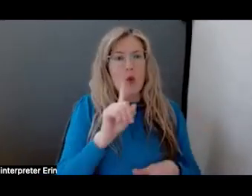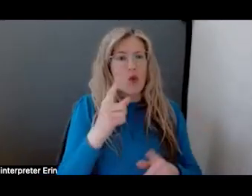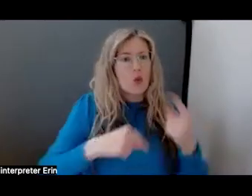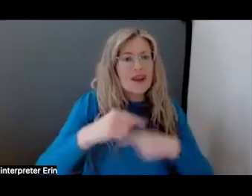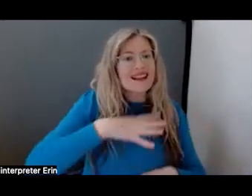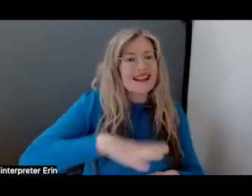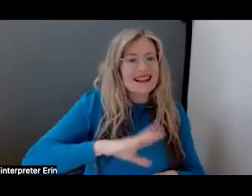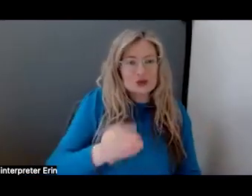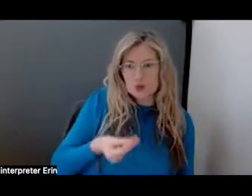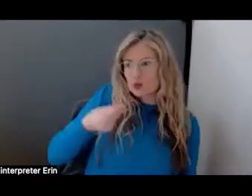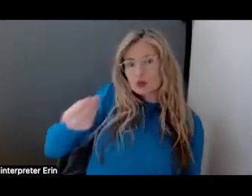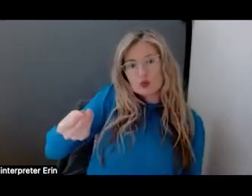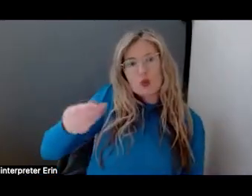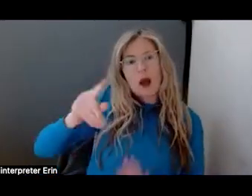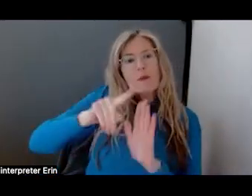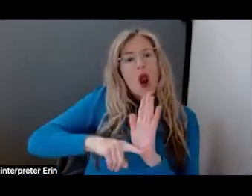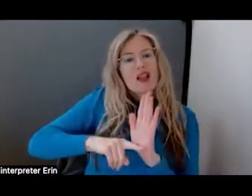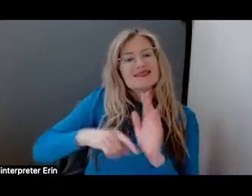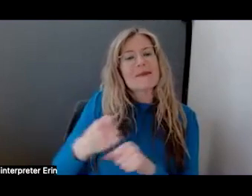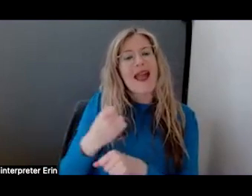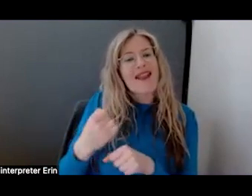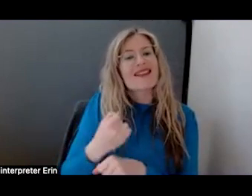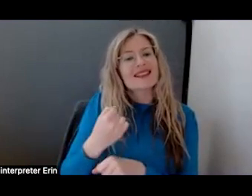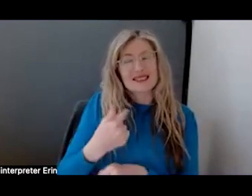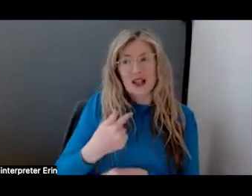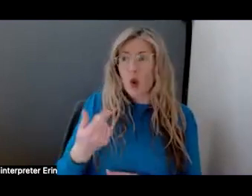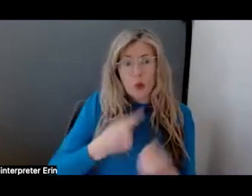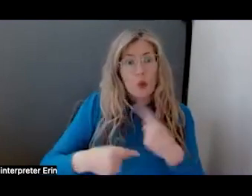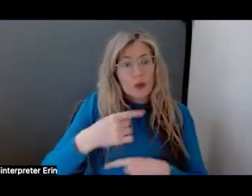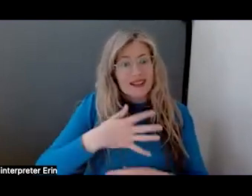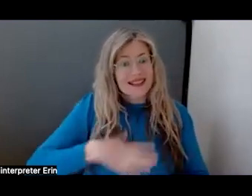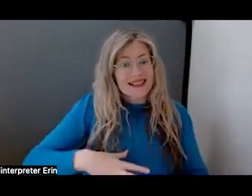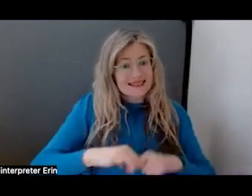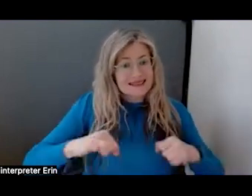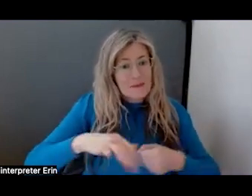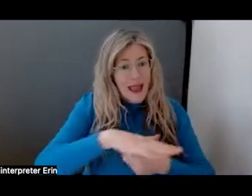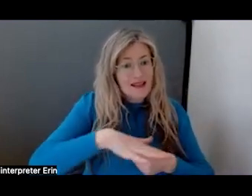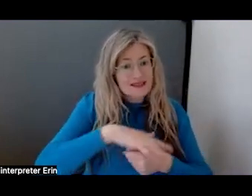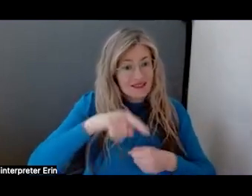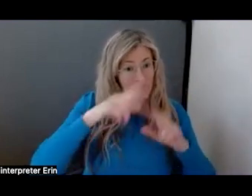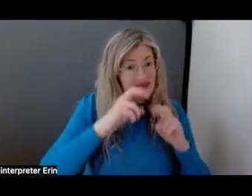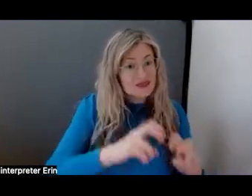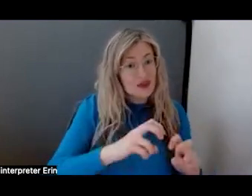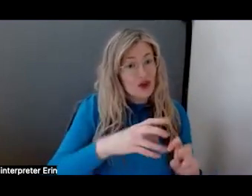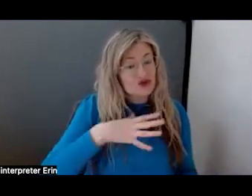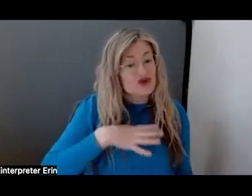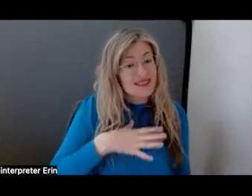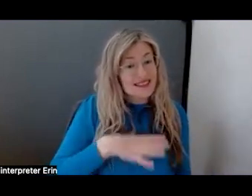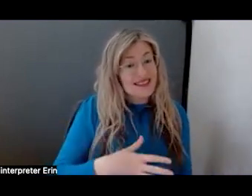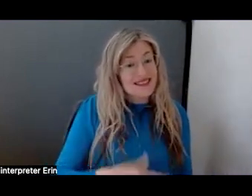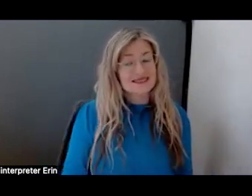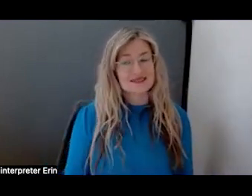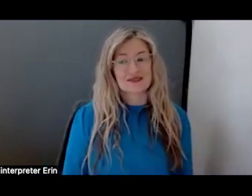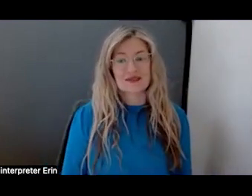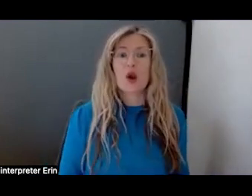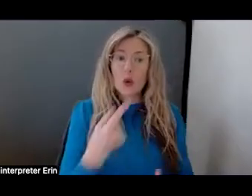have a space for research. It is essential, I would say. We need to fail and